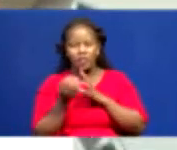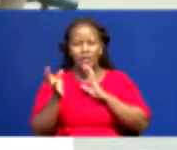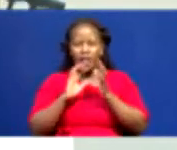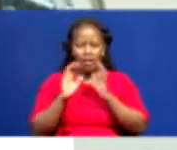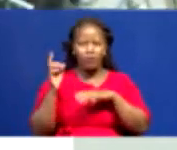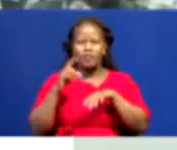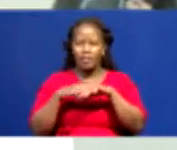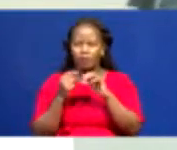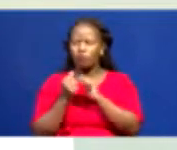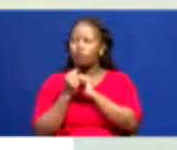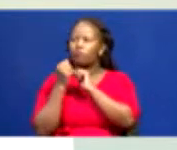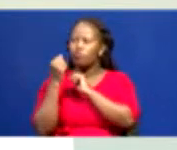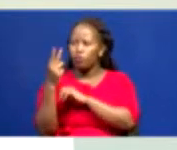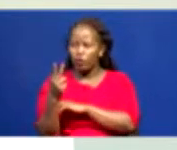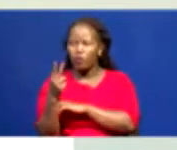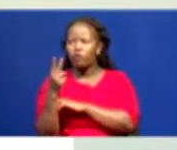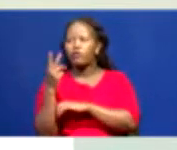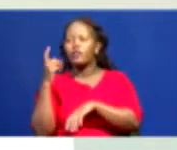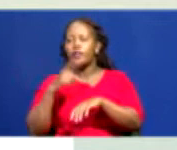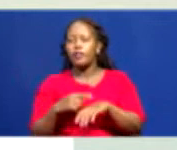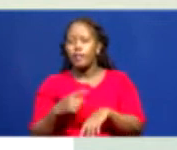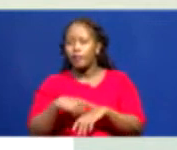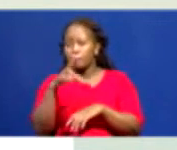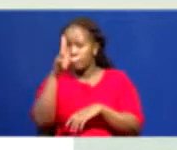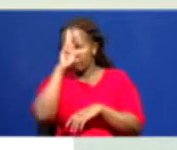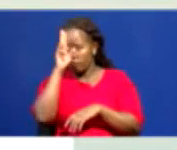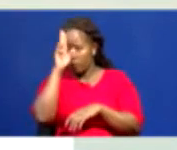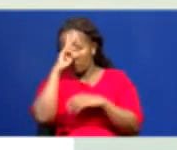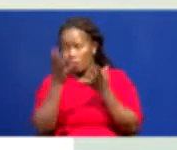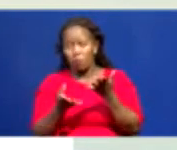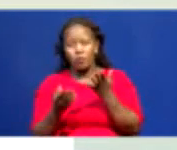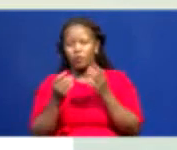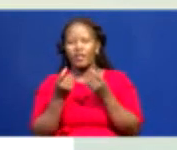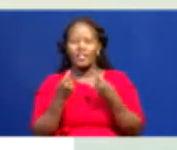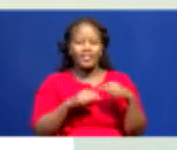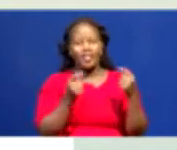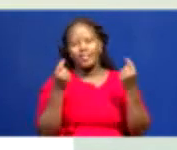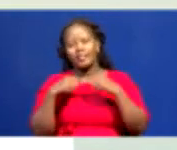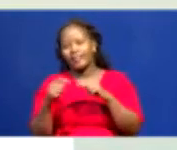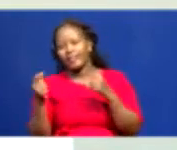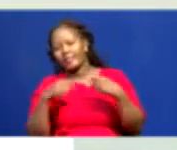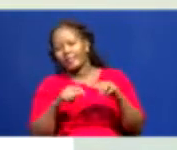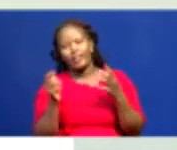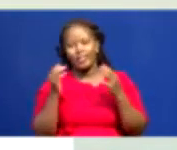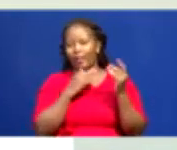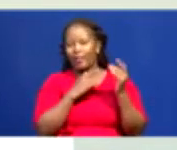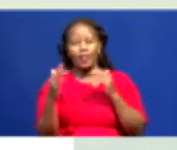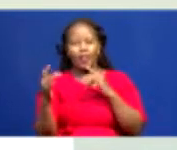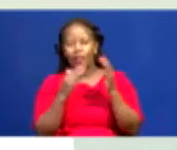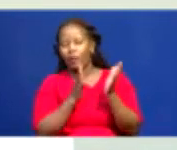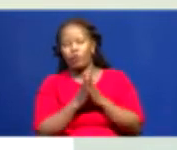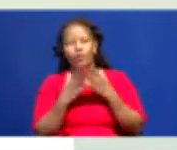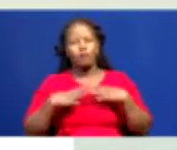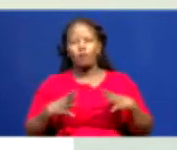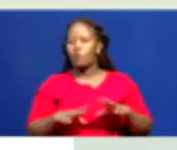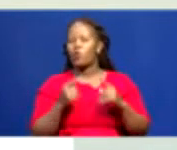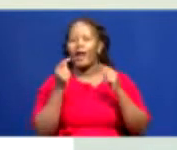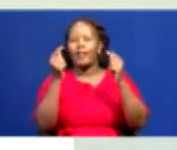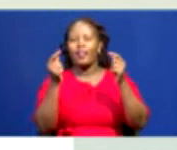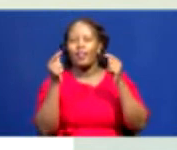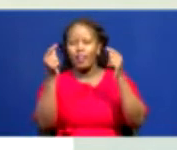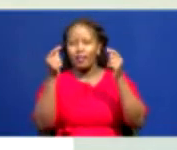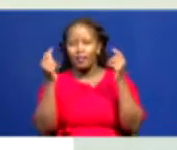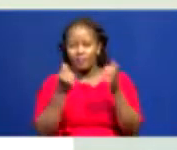midday thereabout, when police were actually engaging demonstrators who had gathered around this place, a tear